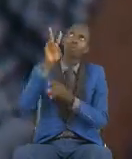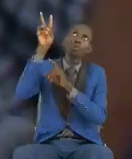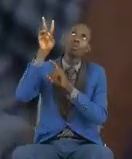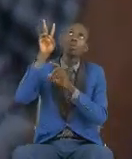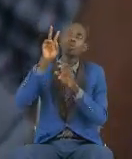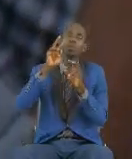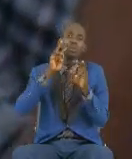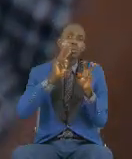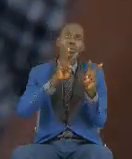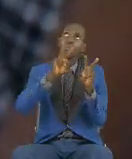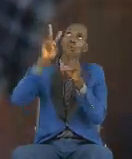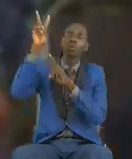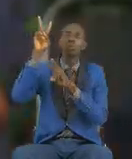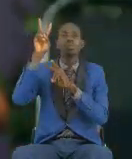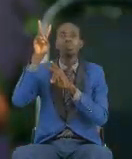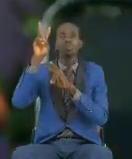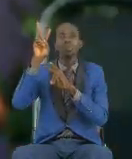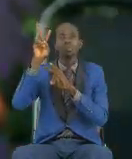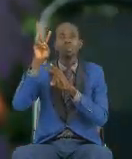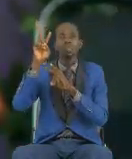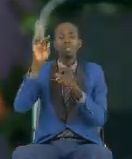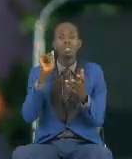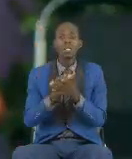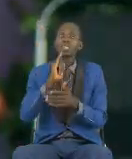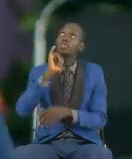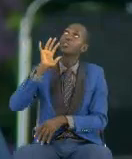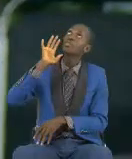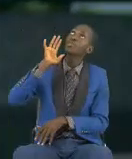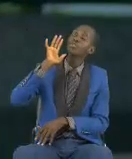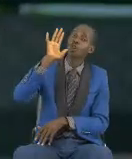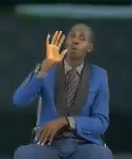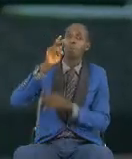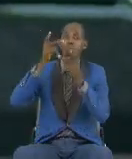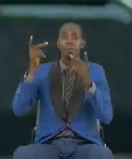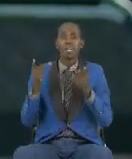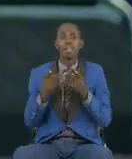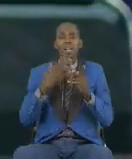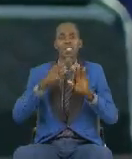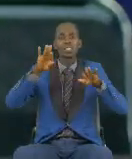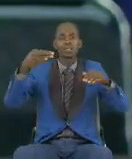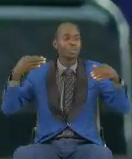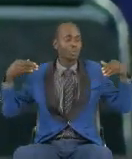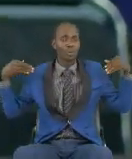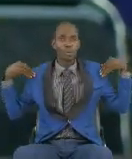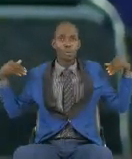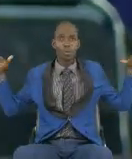Look up. That's your place. And he gives you wings to fly.